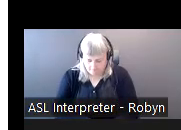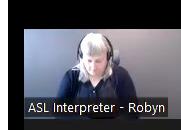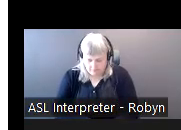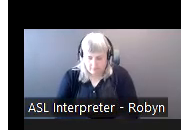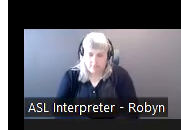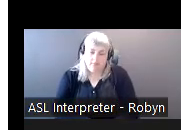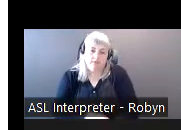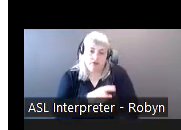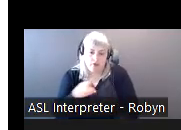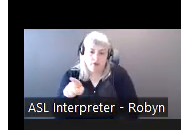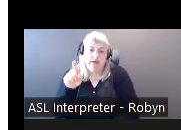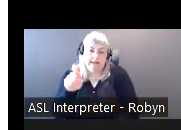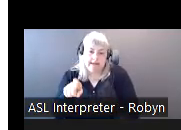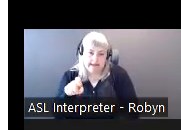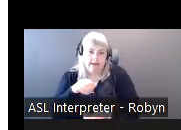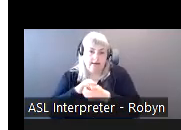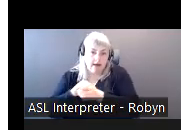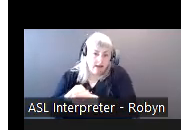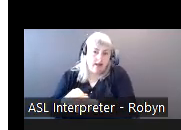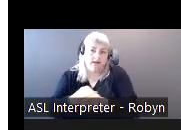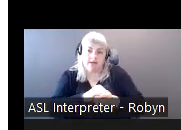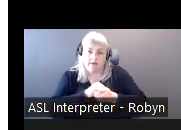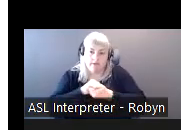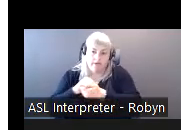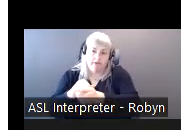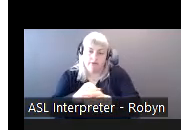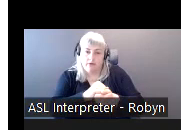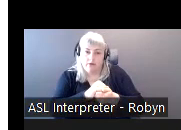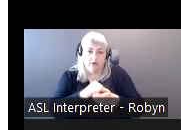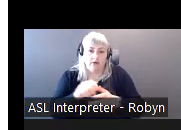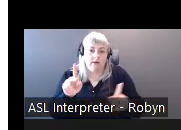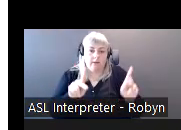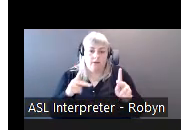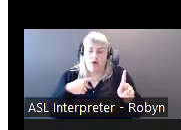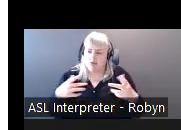have collective measures for people to feel cared for.